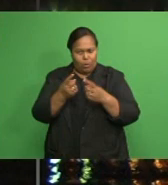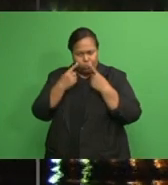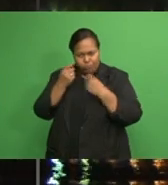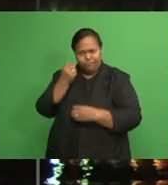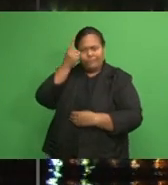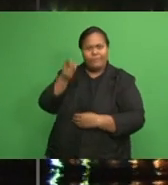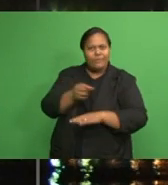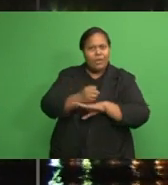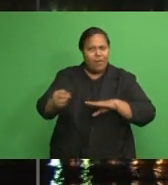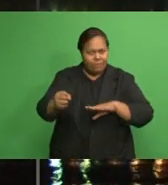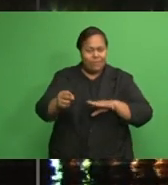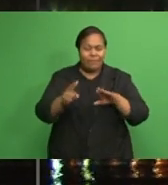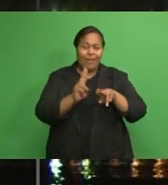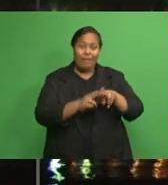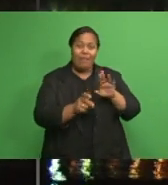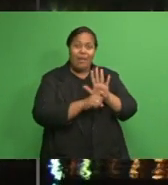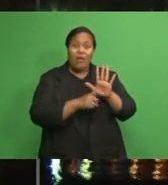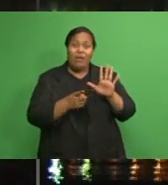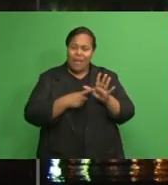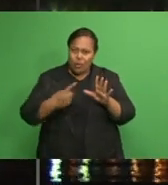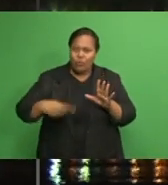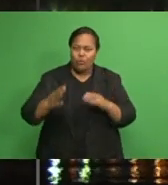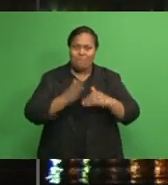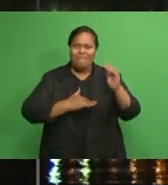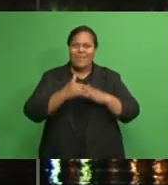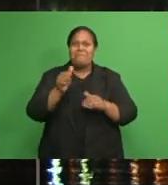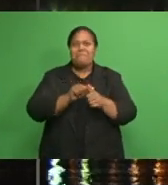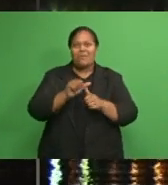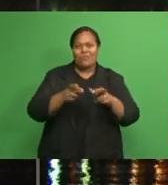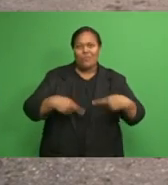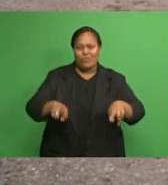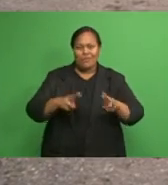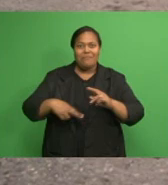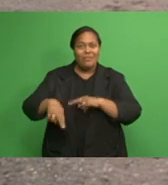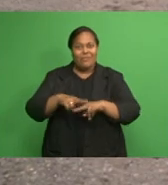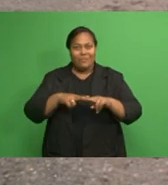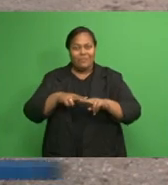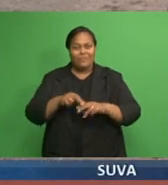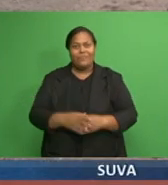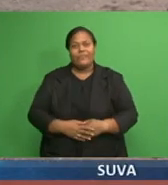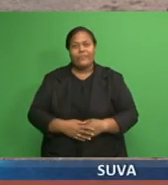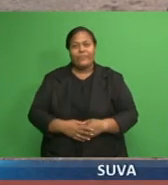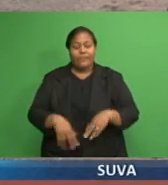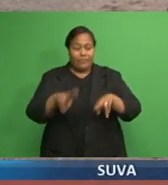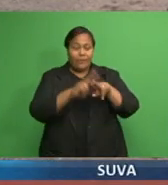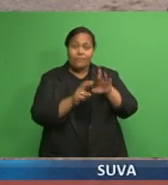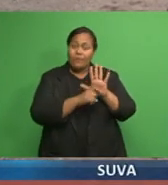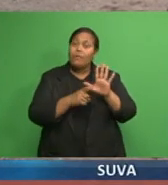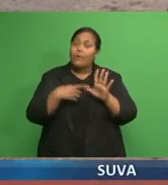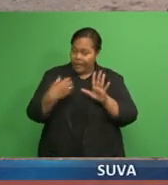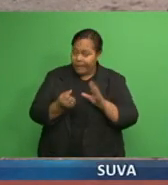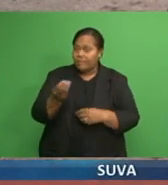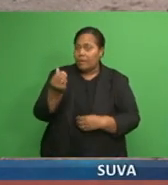FRA continues to better road networks throughout Fiji. Lena Rees has more. The FRA has money for